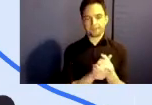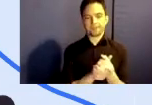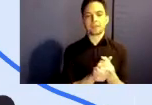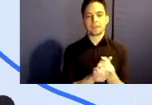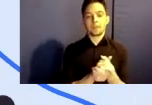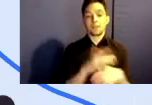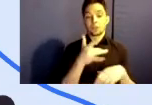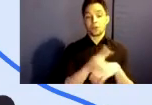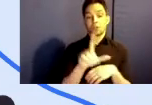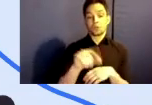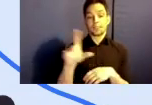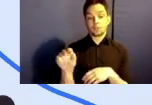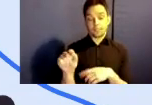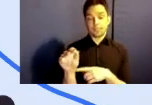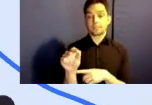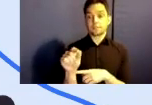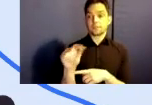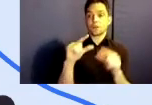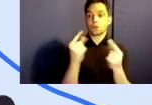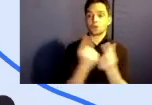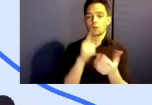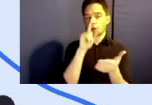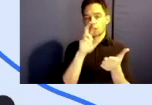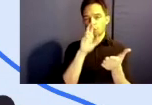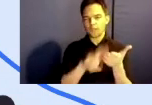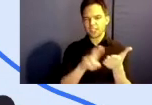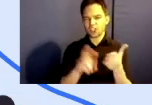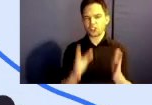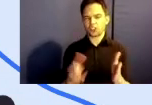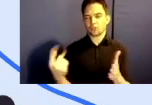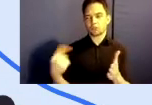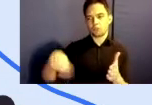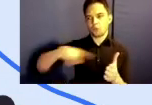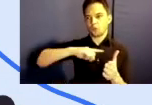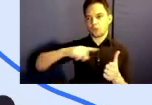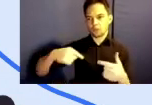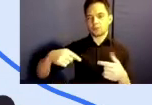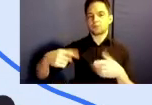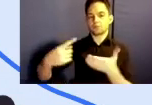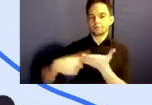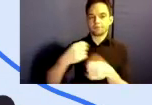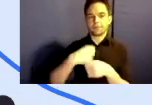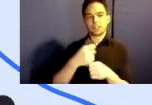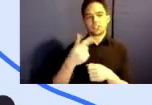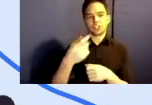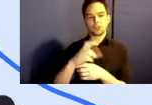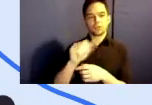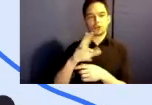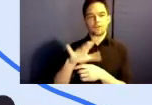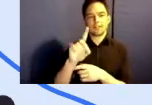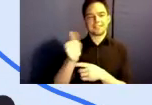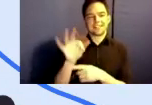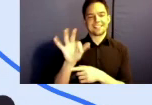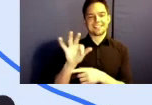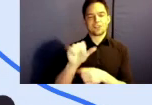early 2020, a group of researchers and I formed the Gender and COVID-19 Working Group with